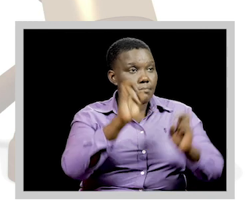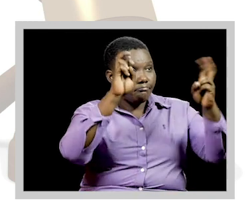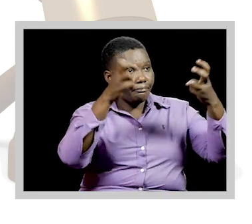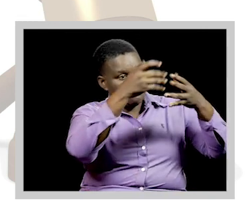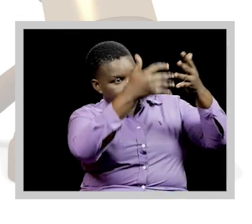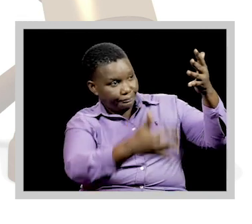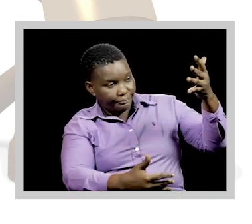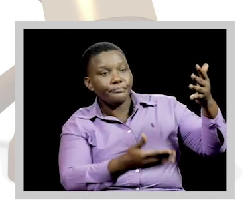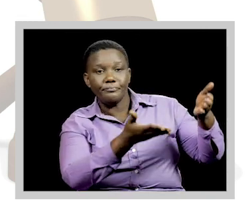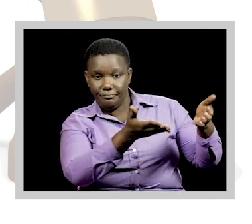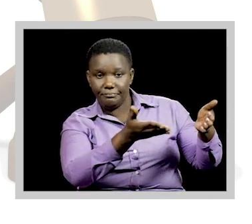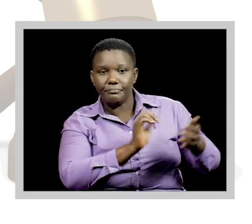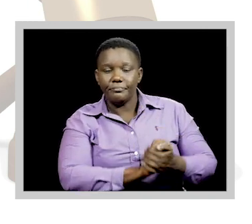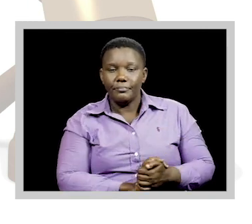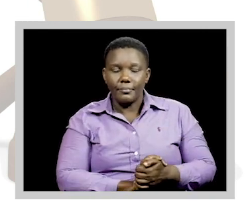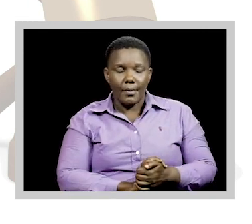topics will be covered: